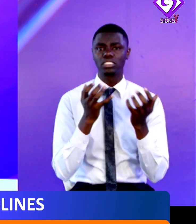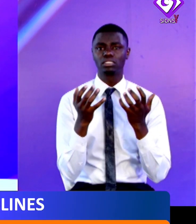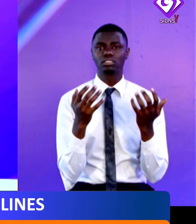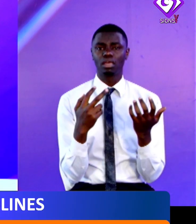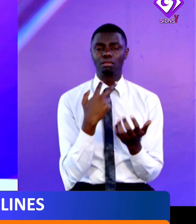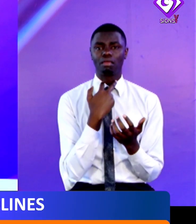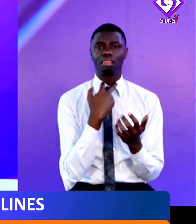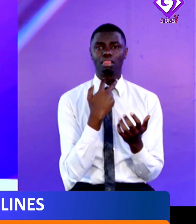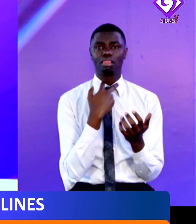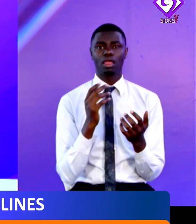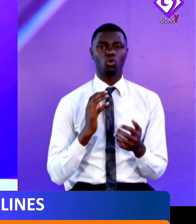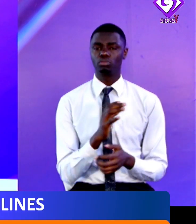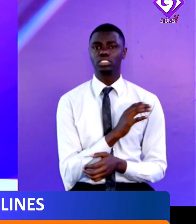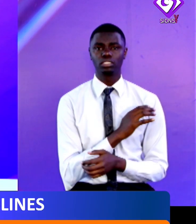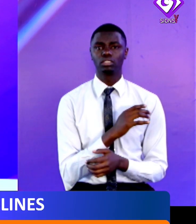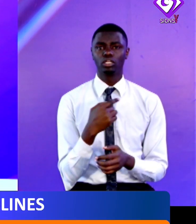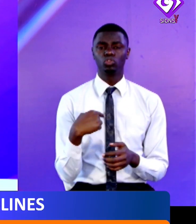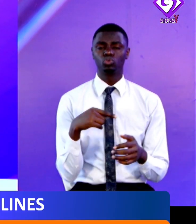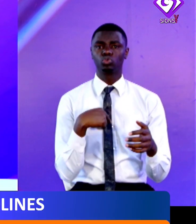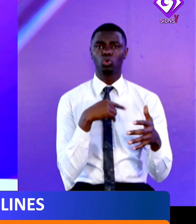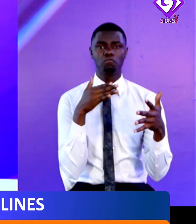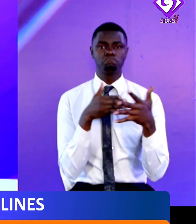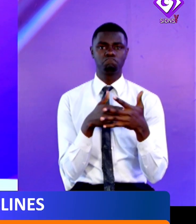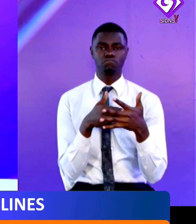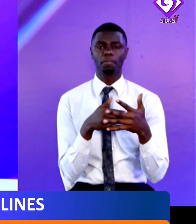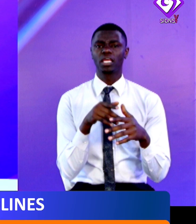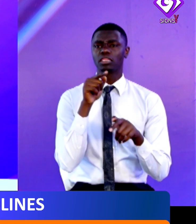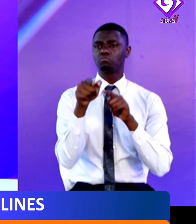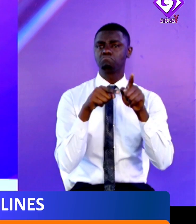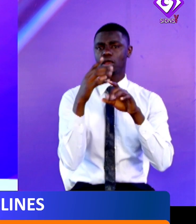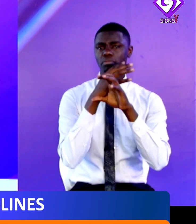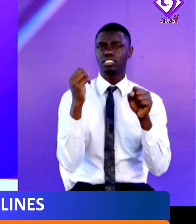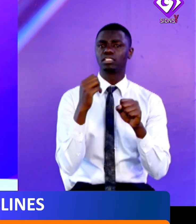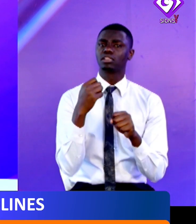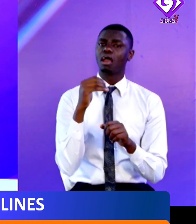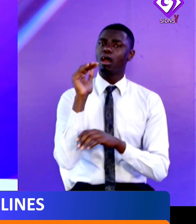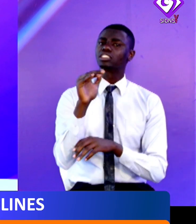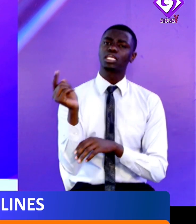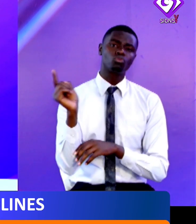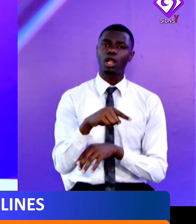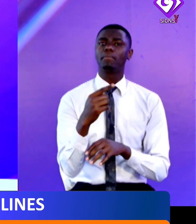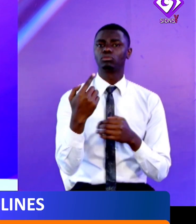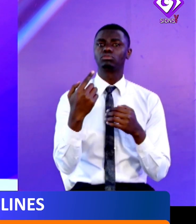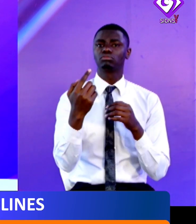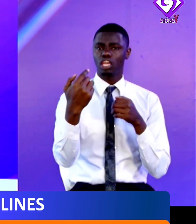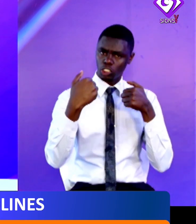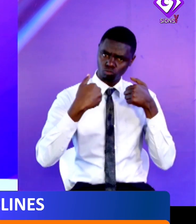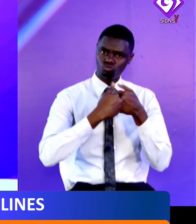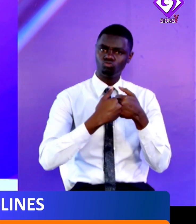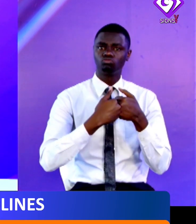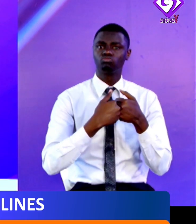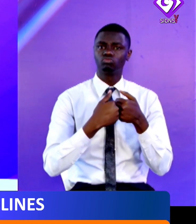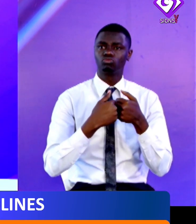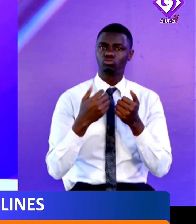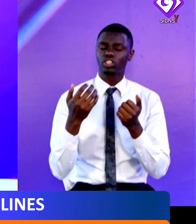in show of defiance, where they have called out the president, asking him to come out and face them head on, and